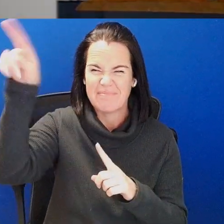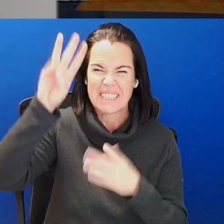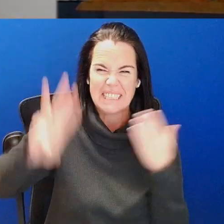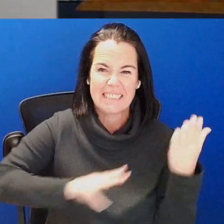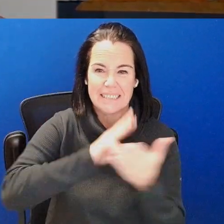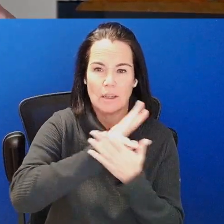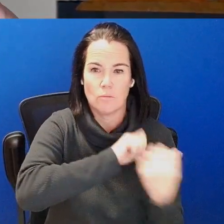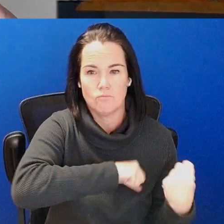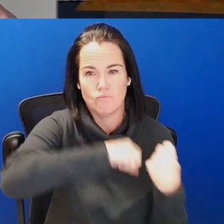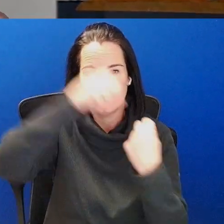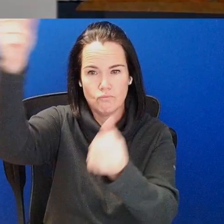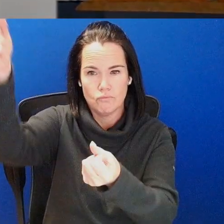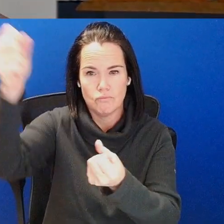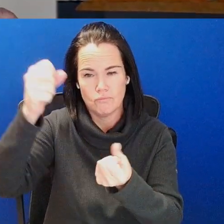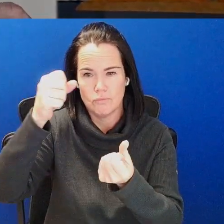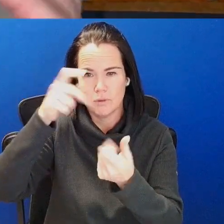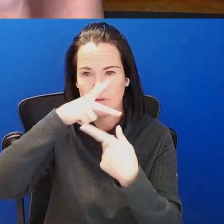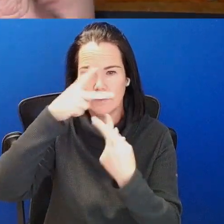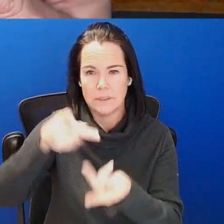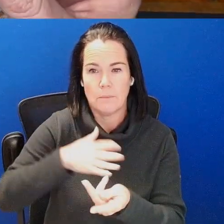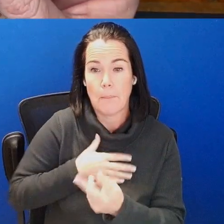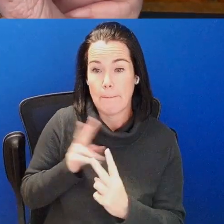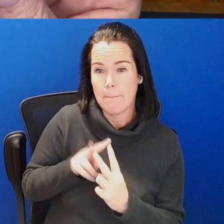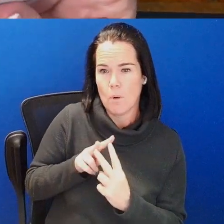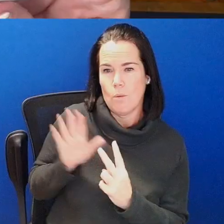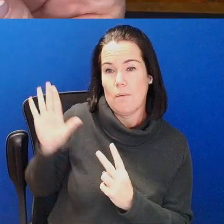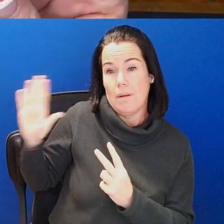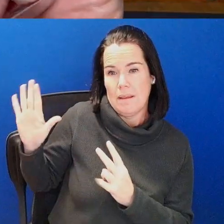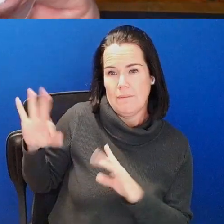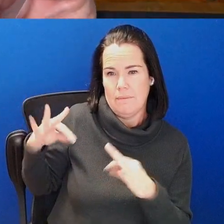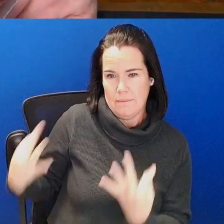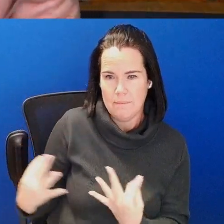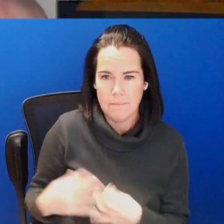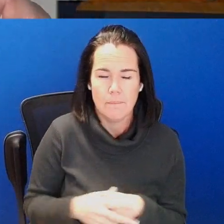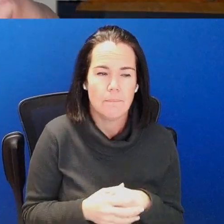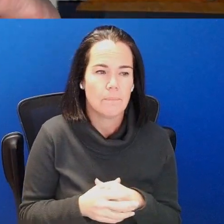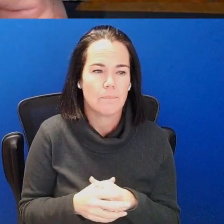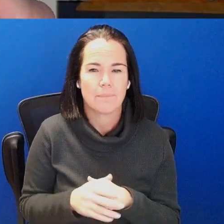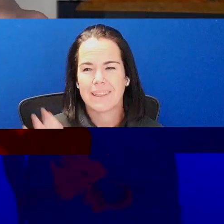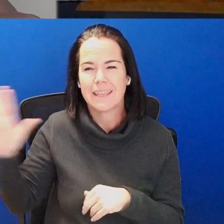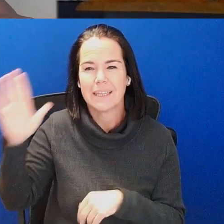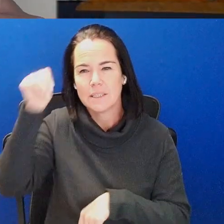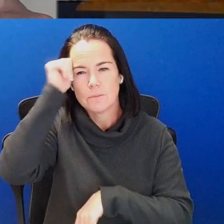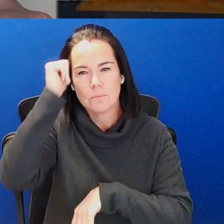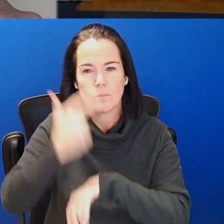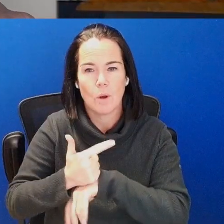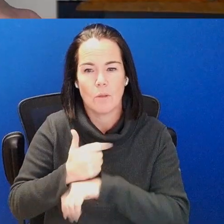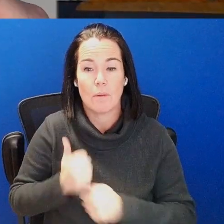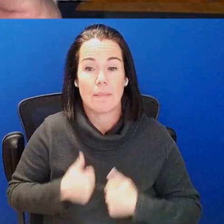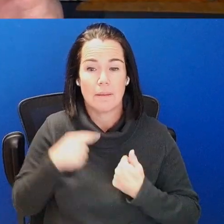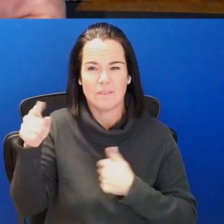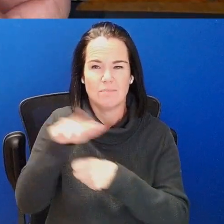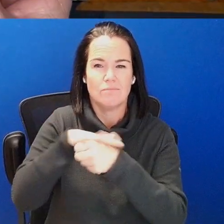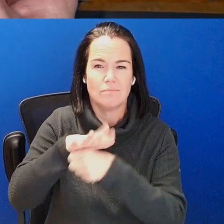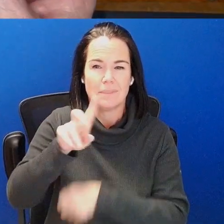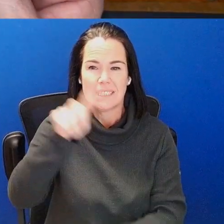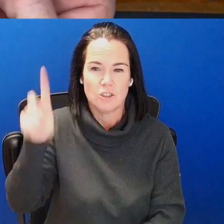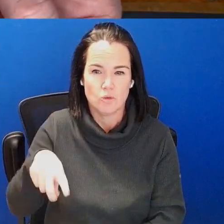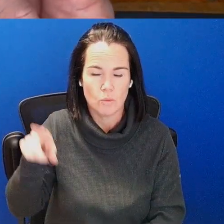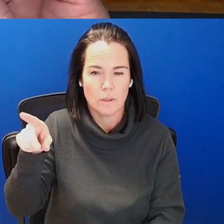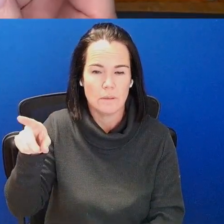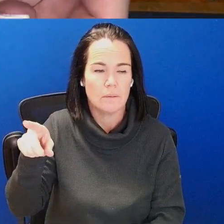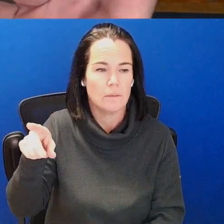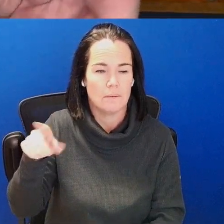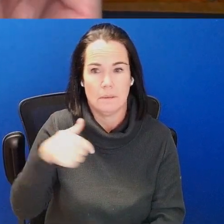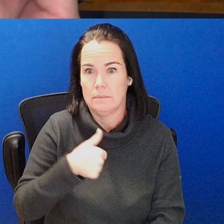It's about a 6-hour drive to visit my partner's family. His brother lives in the Detroit